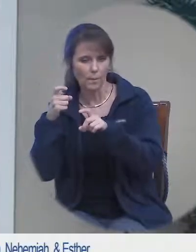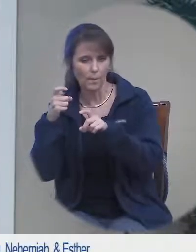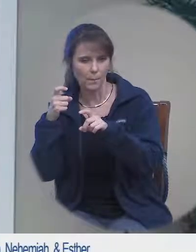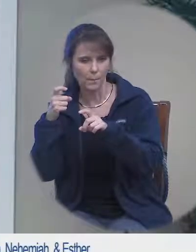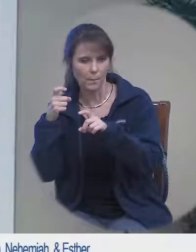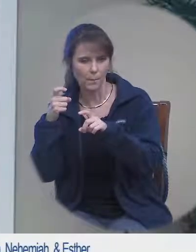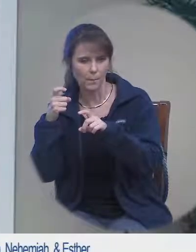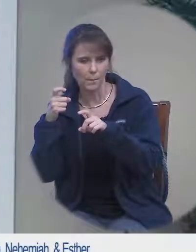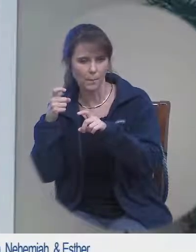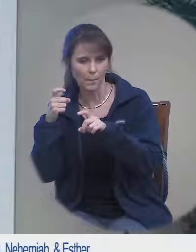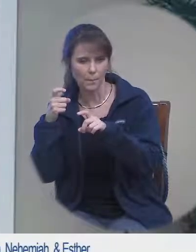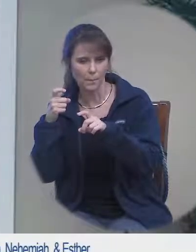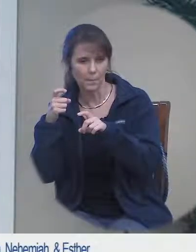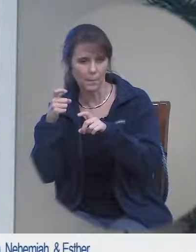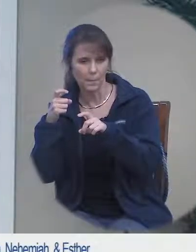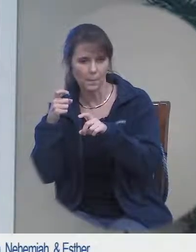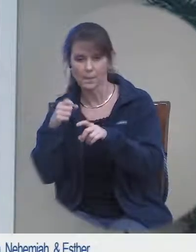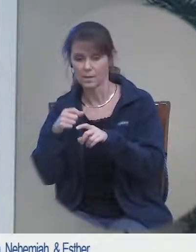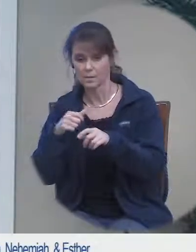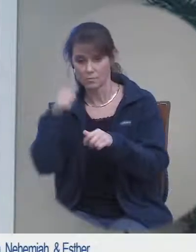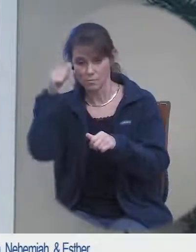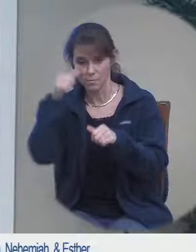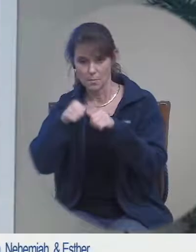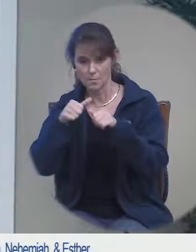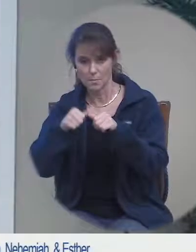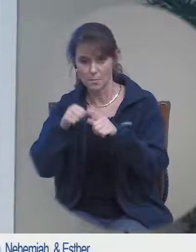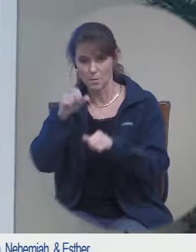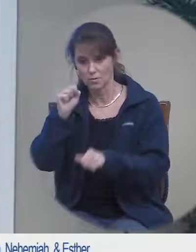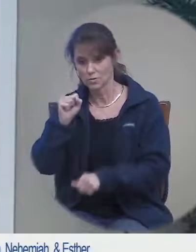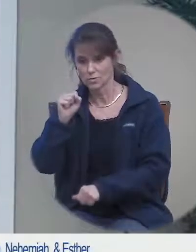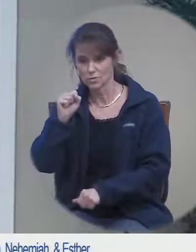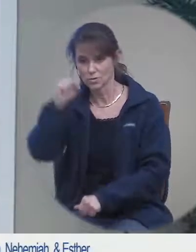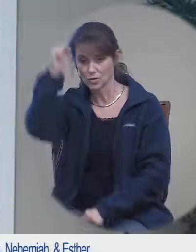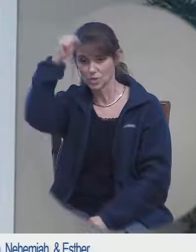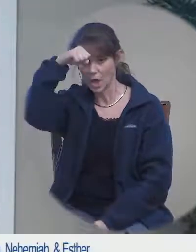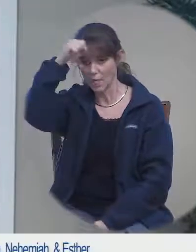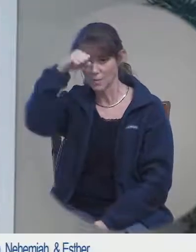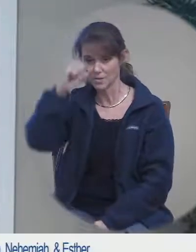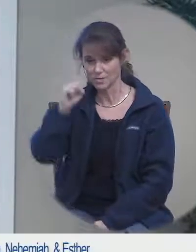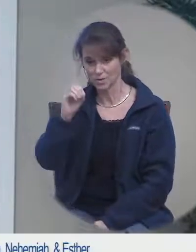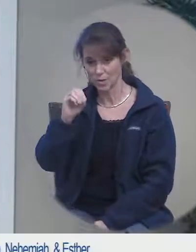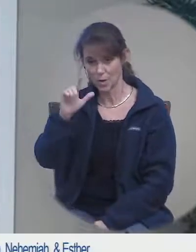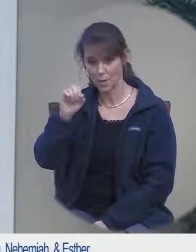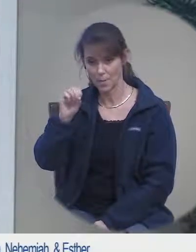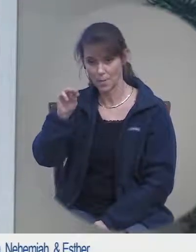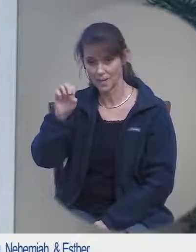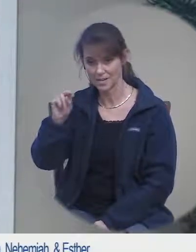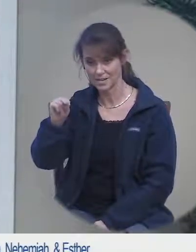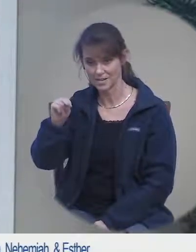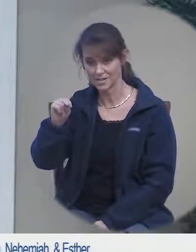cited from Solomon. What had happened to Solomon in this text?